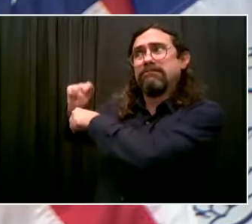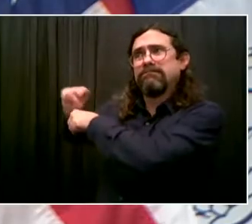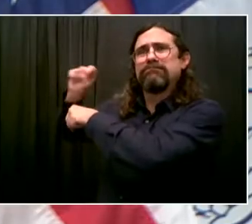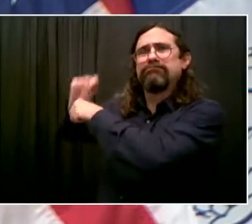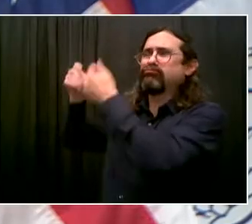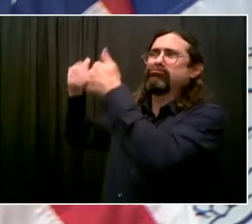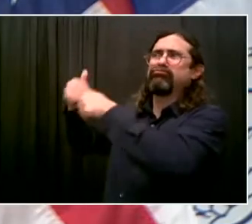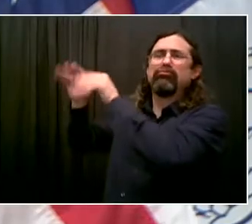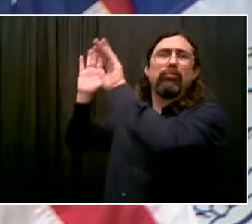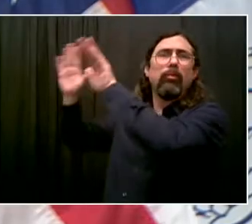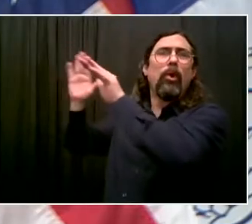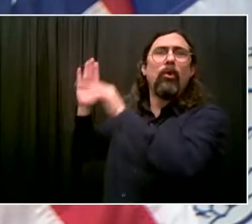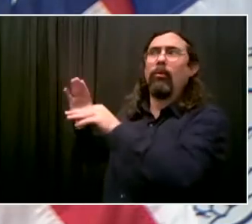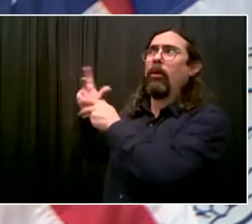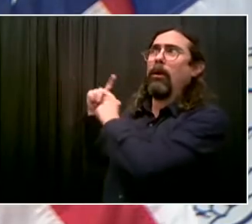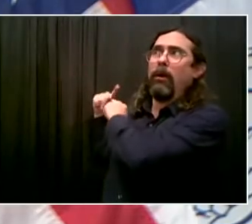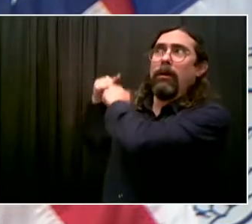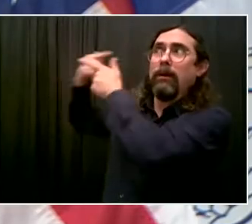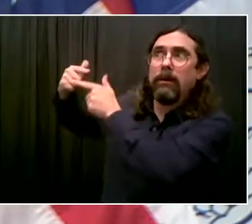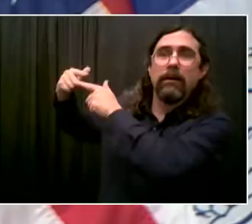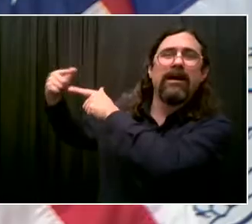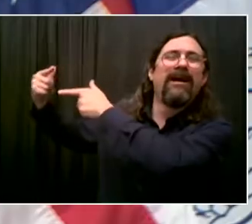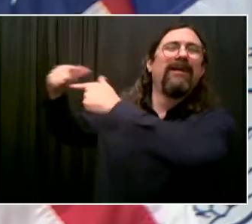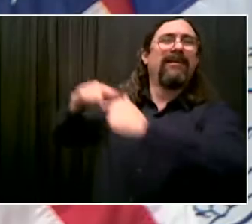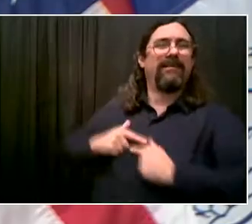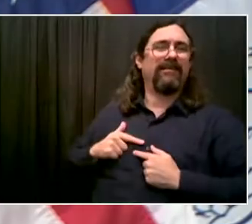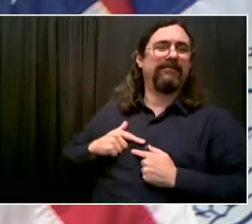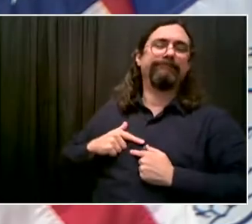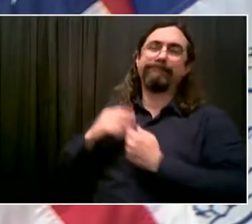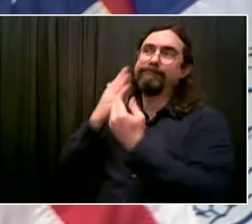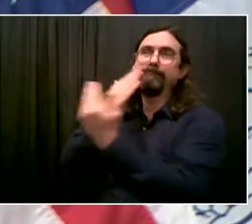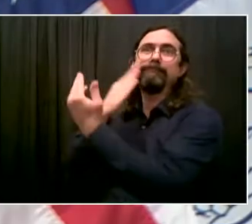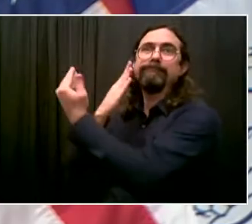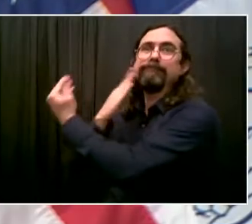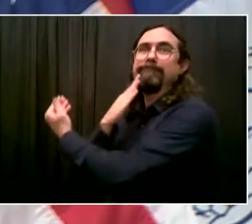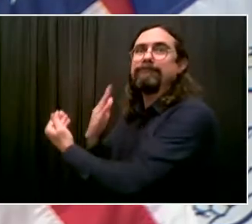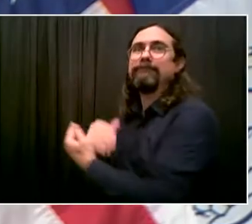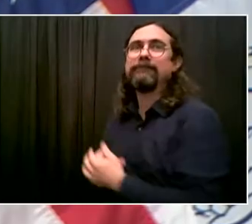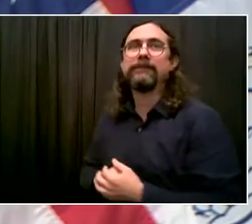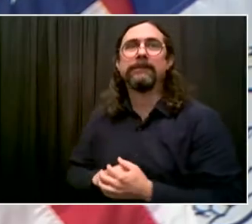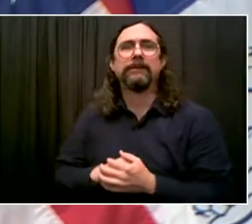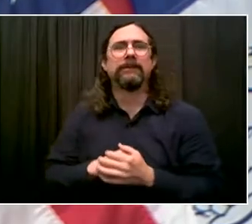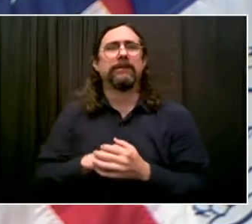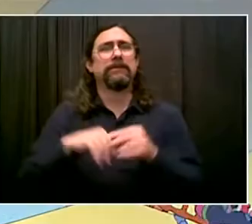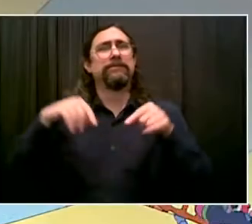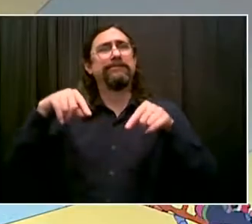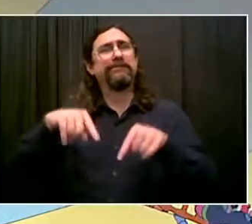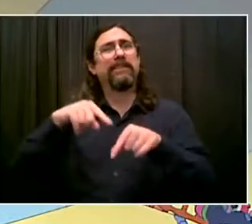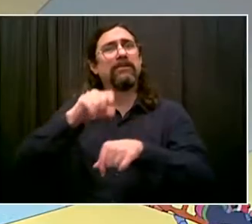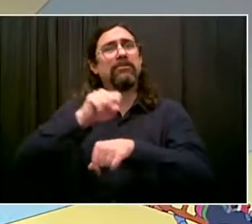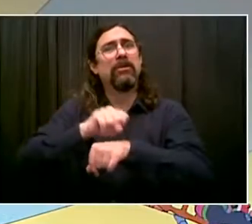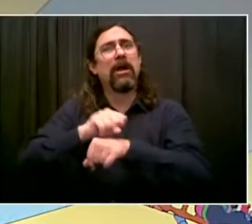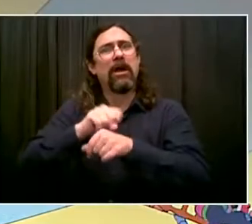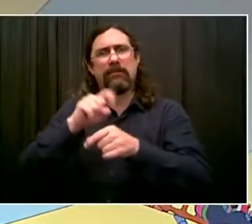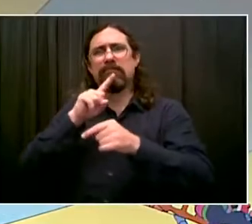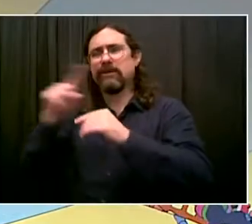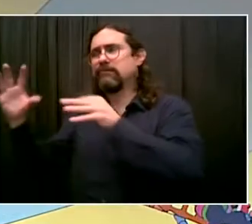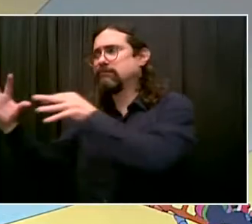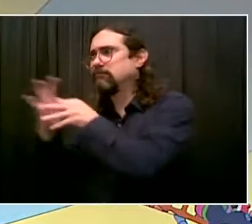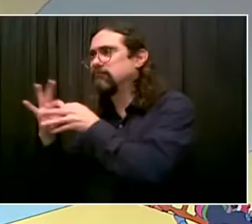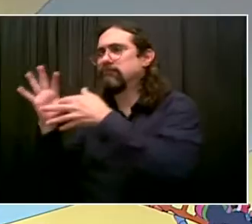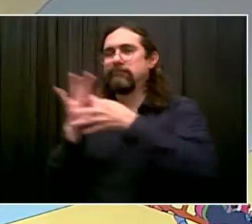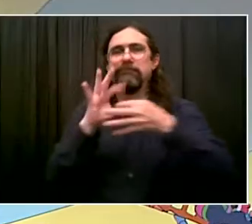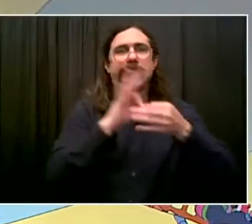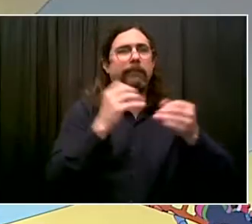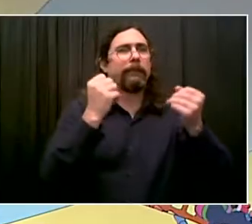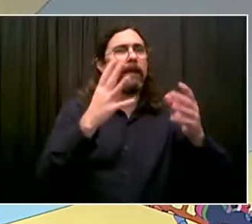behind the scenes to ensure that things are moving. Again, sir, I thank you for this opportunity. I'm truly grateful for it. Victor,